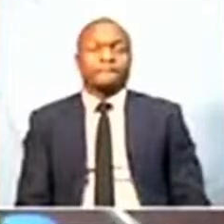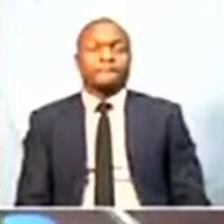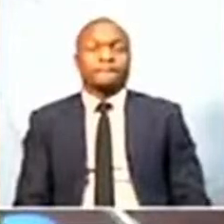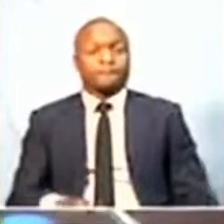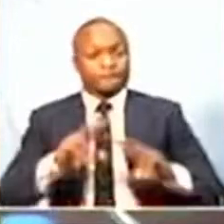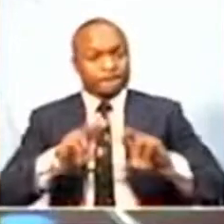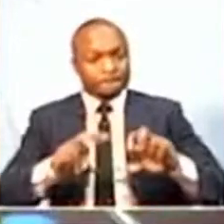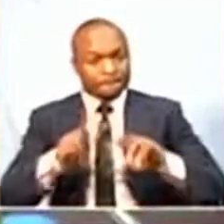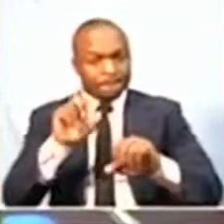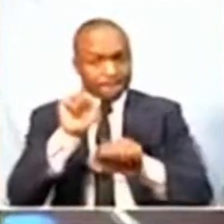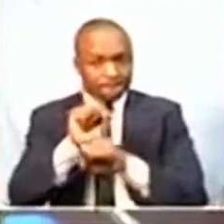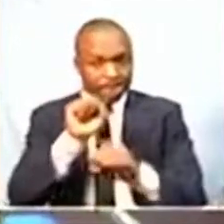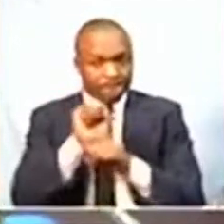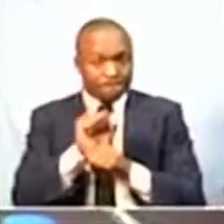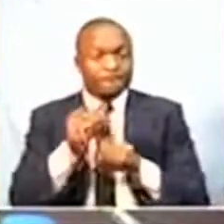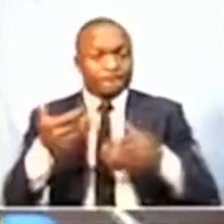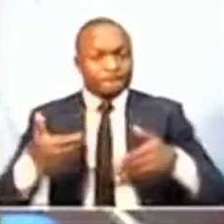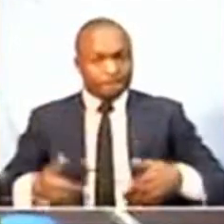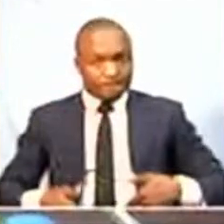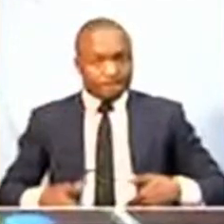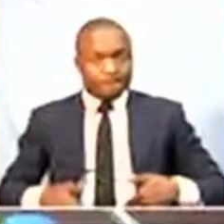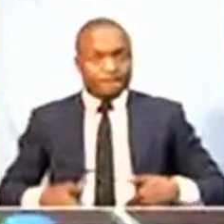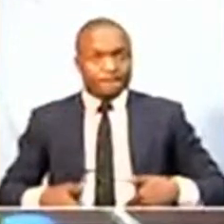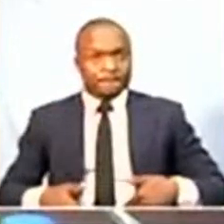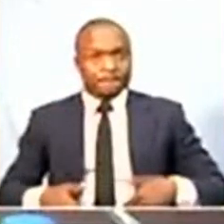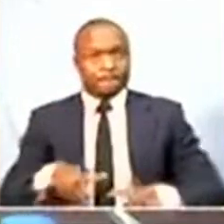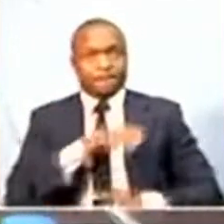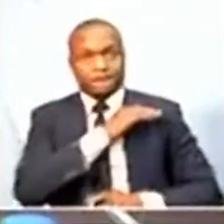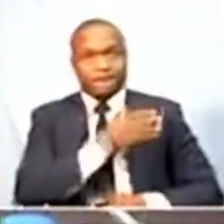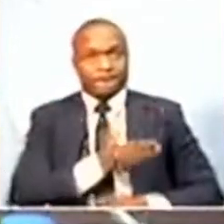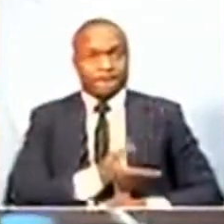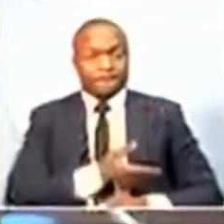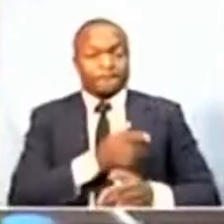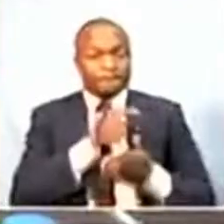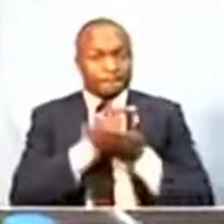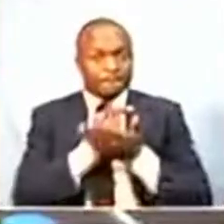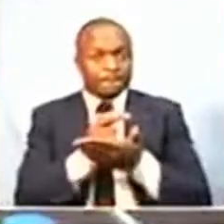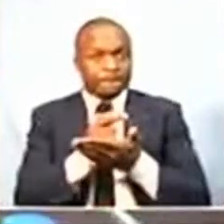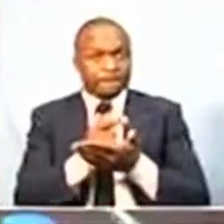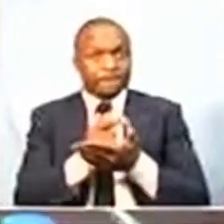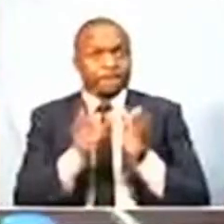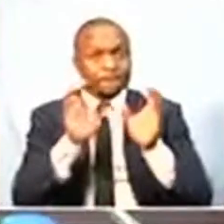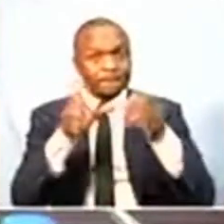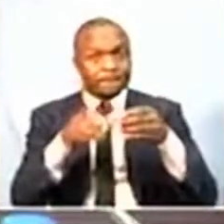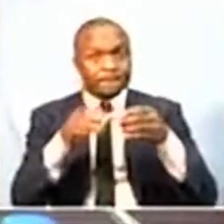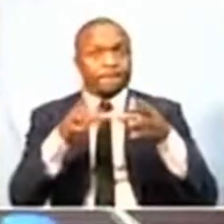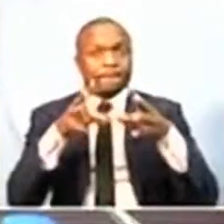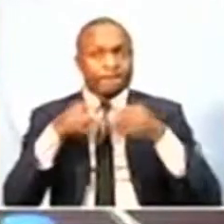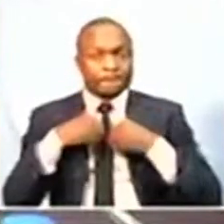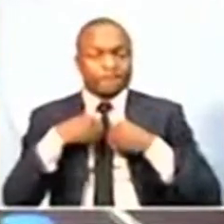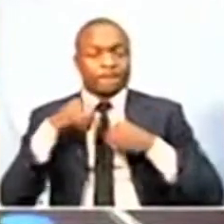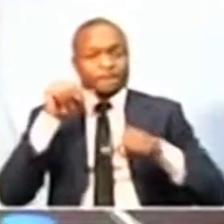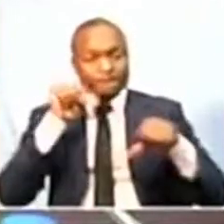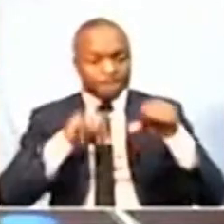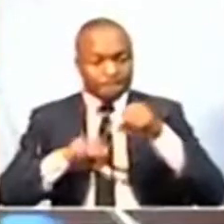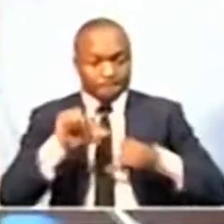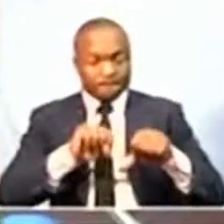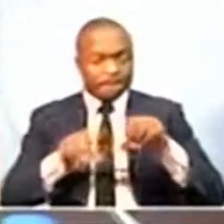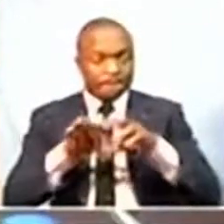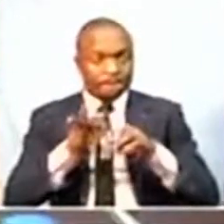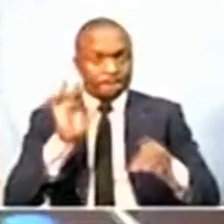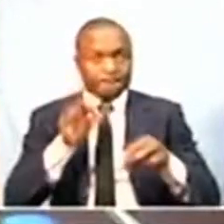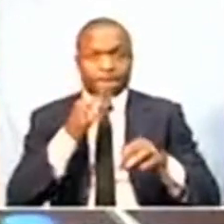Analysis of performance, youth, women and community grants, Chair. Council wishes to acknowledge the auditor's finding and state